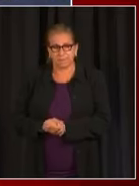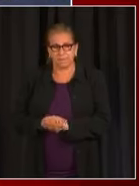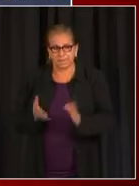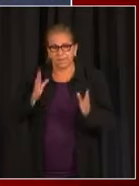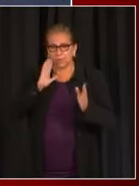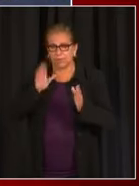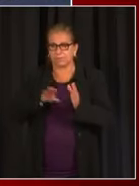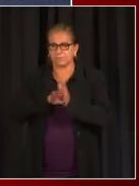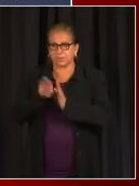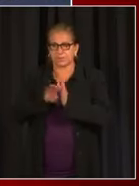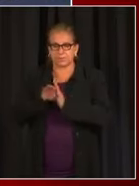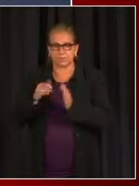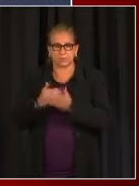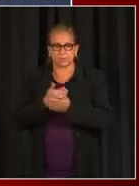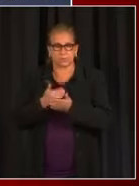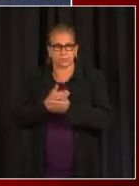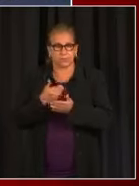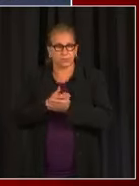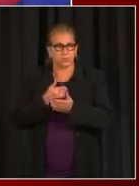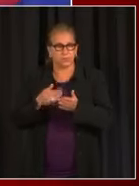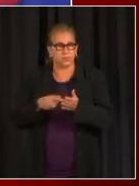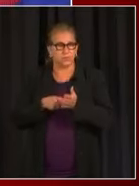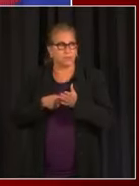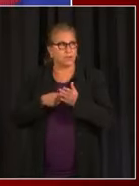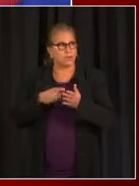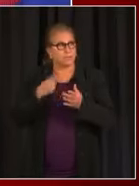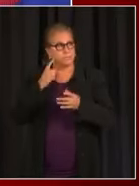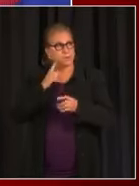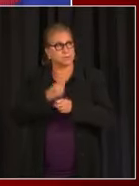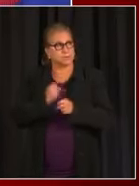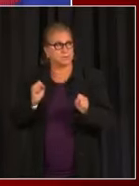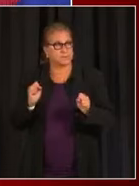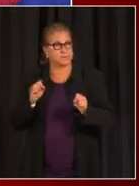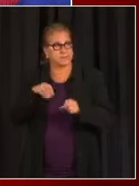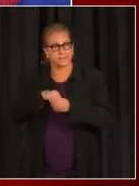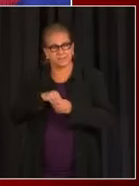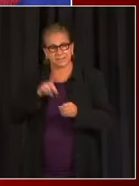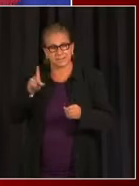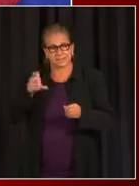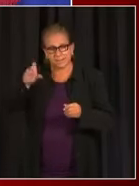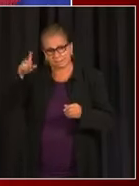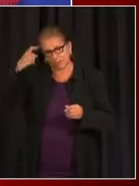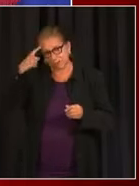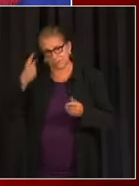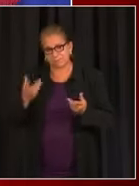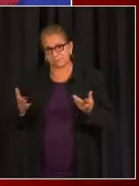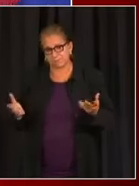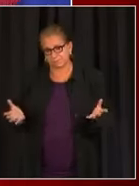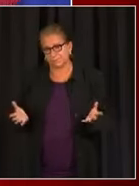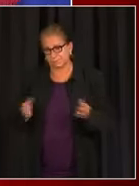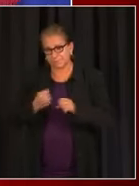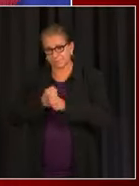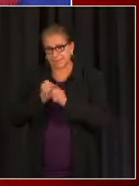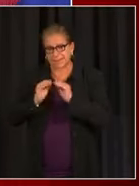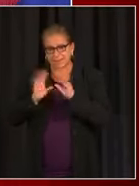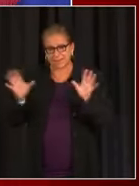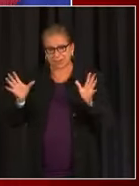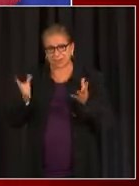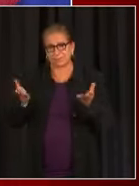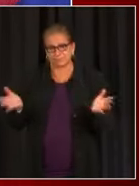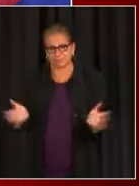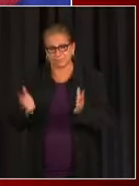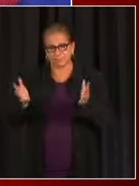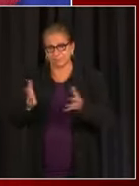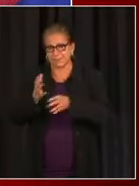can meet our government operations and do it in a safe way. So I think everybody should get vaccinated, let me be clear, including DC